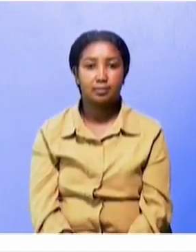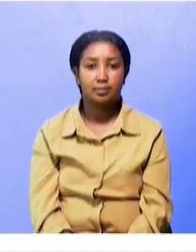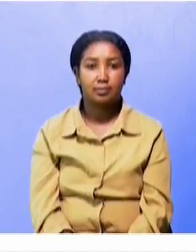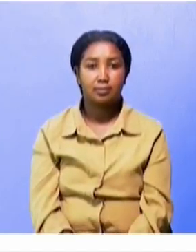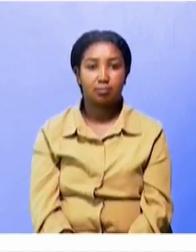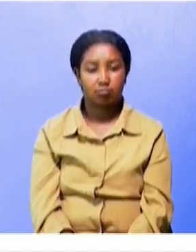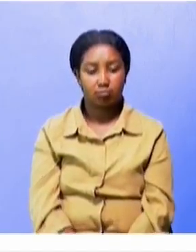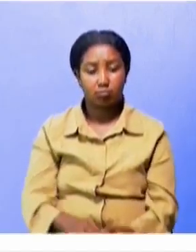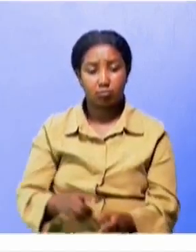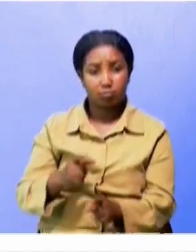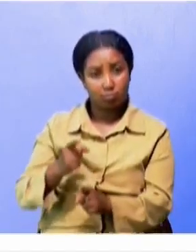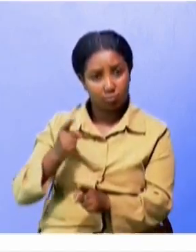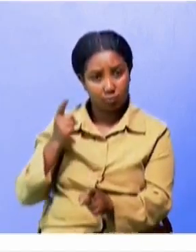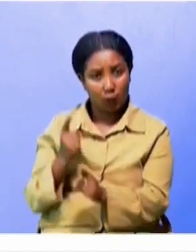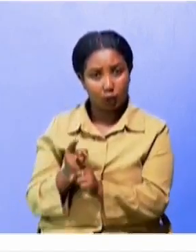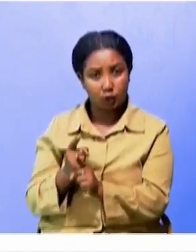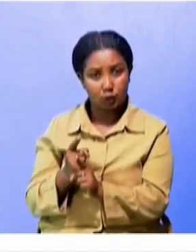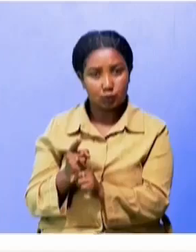assure